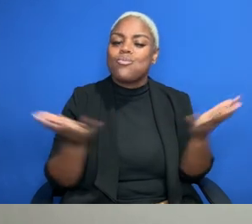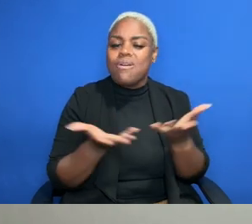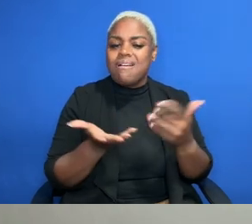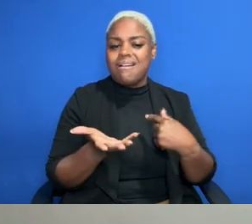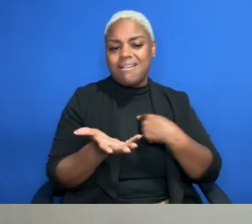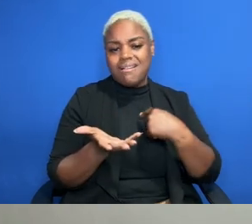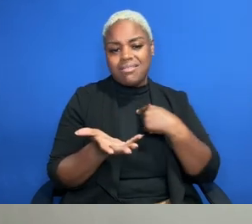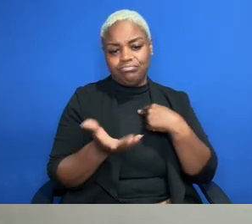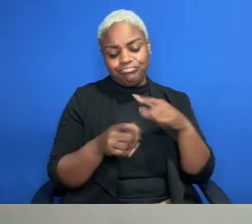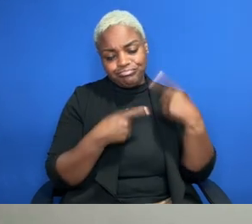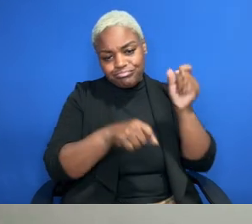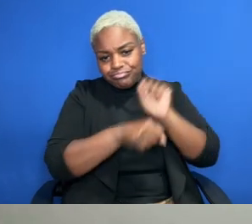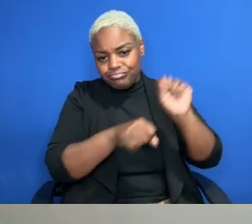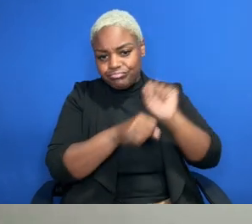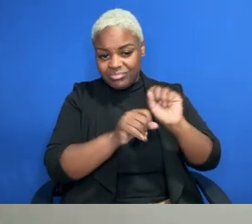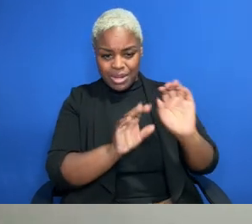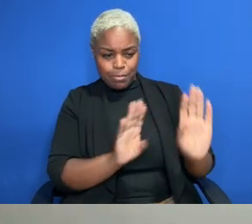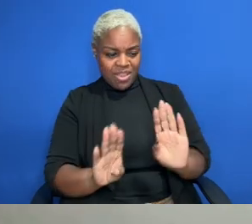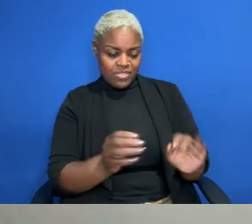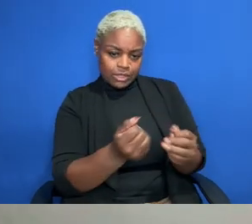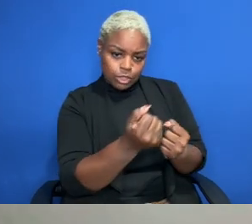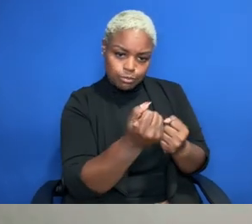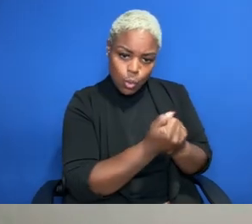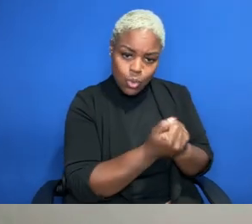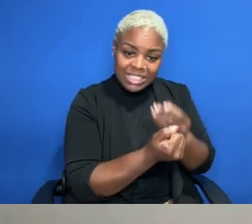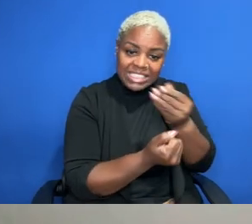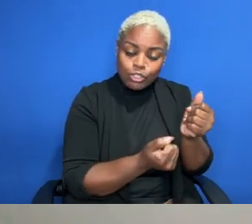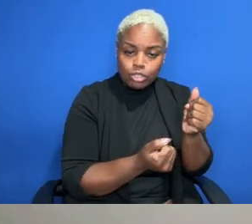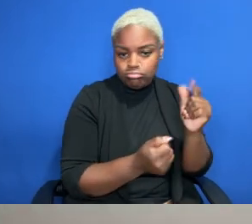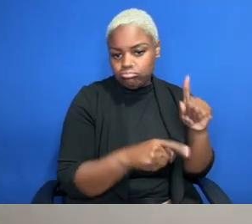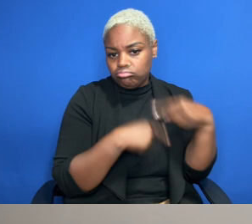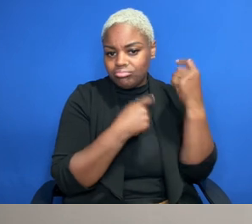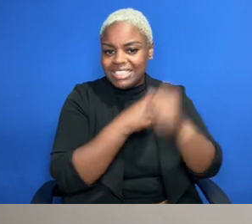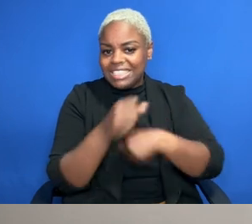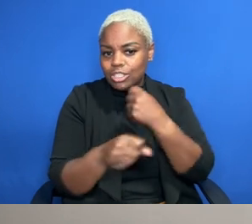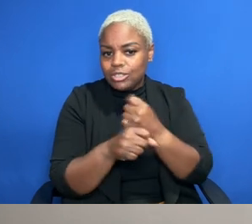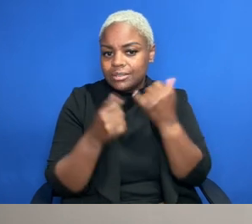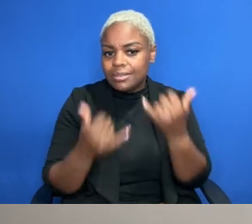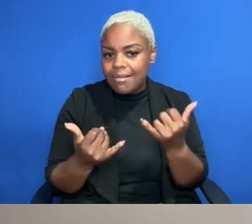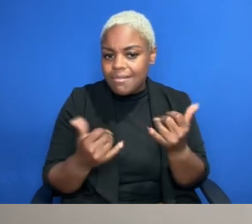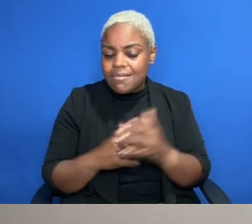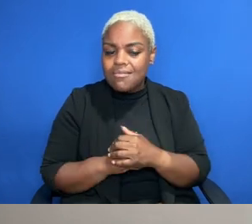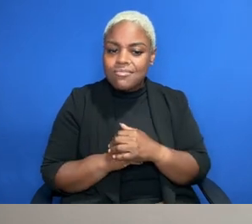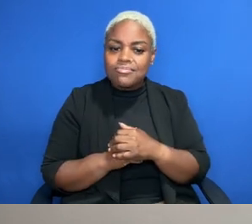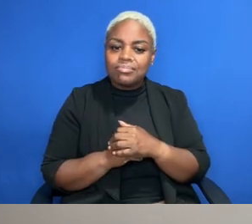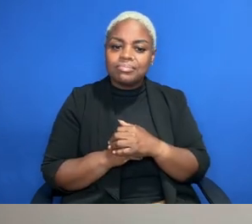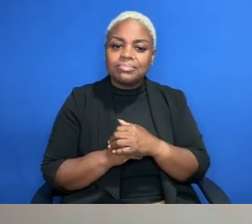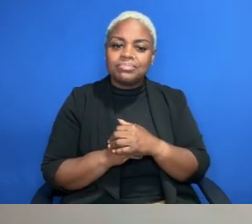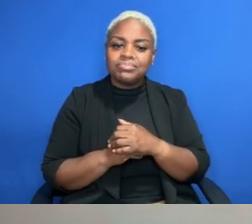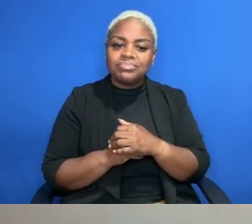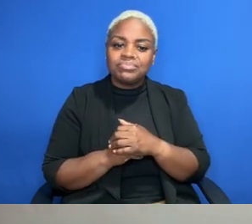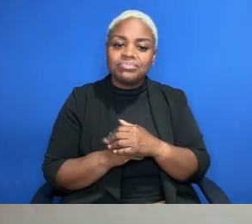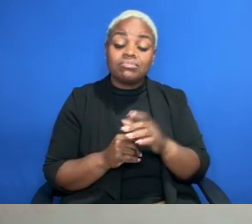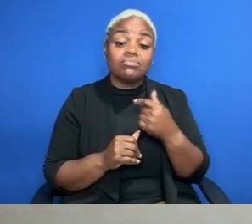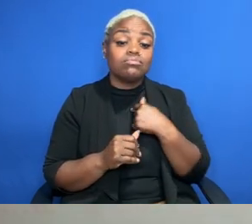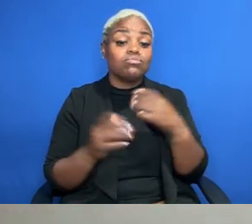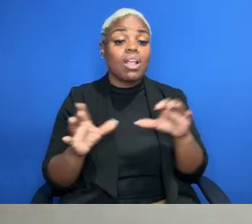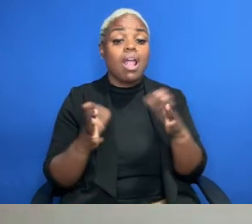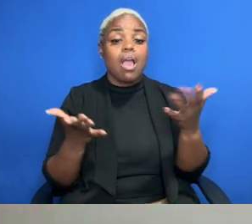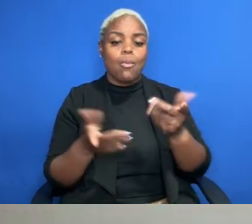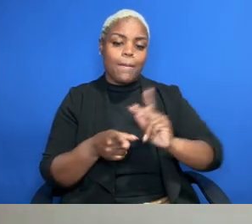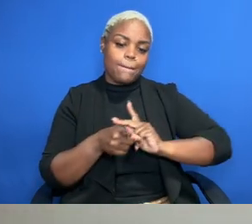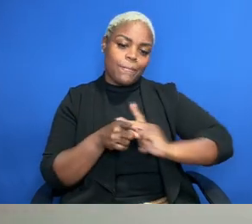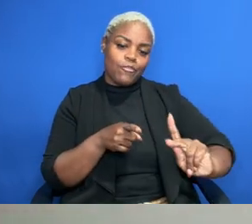today and what it's always, I've been working around behavior support for several decades now,